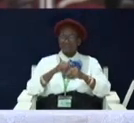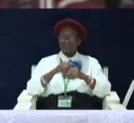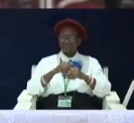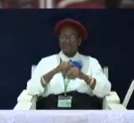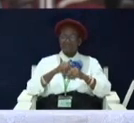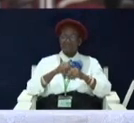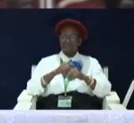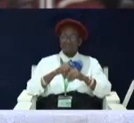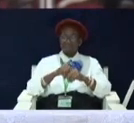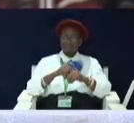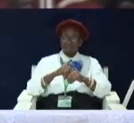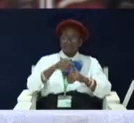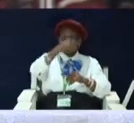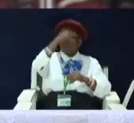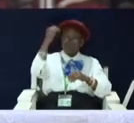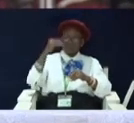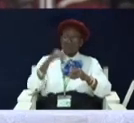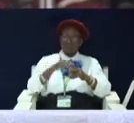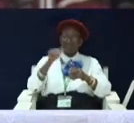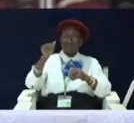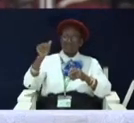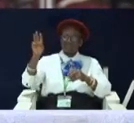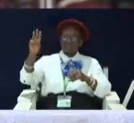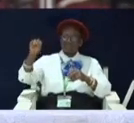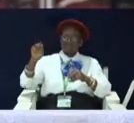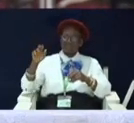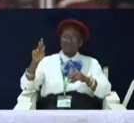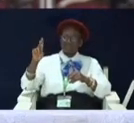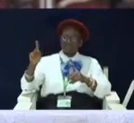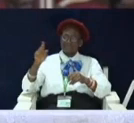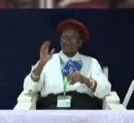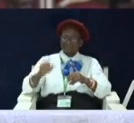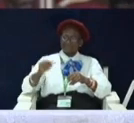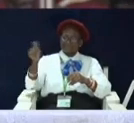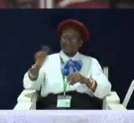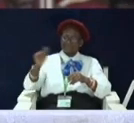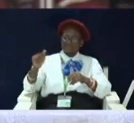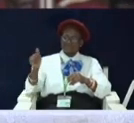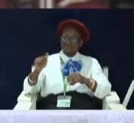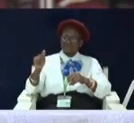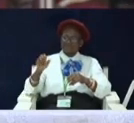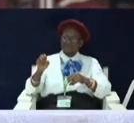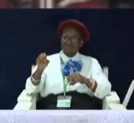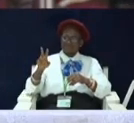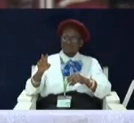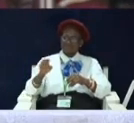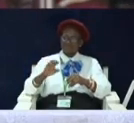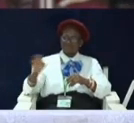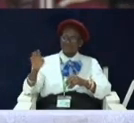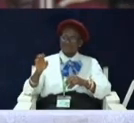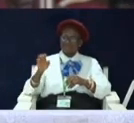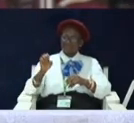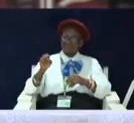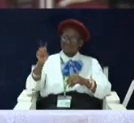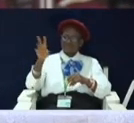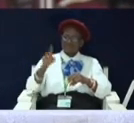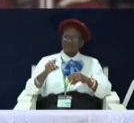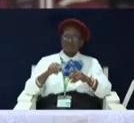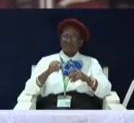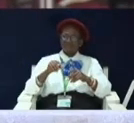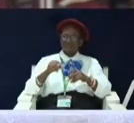Because in Mark chapter 2, from verse 1 to 12, Mark 2 from verse 1 to